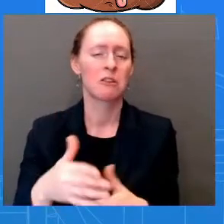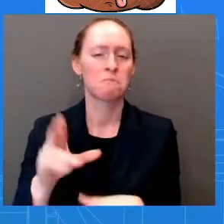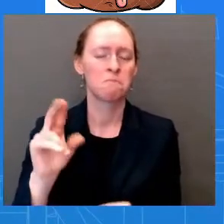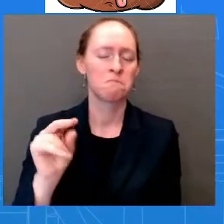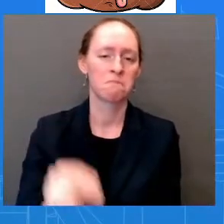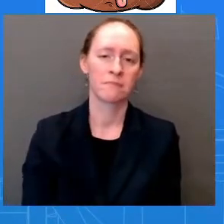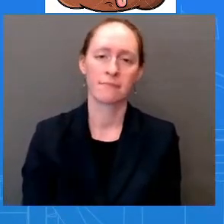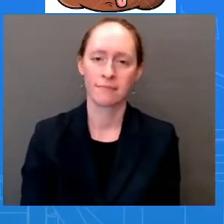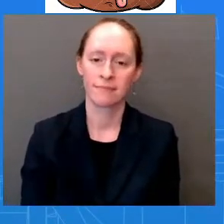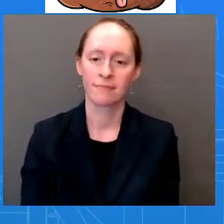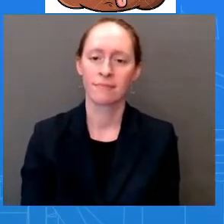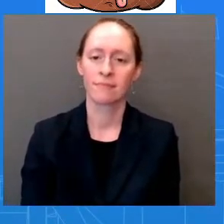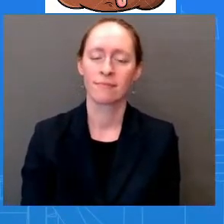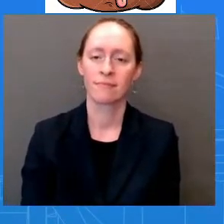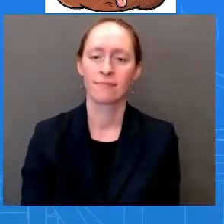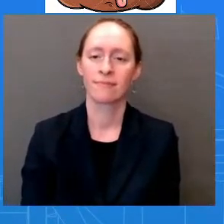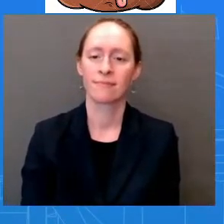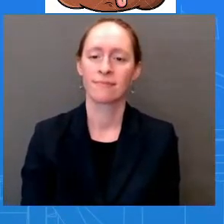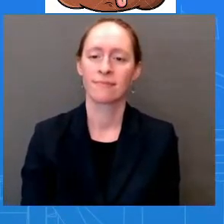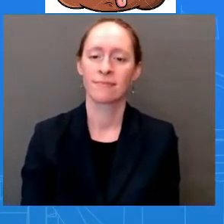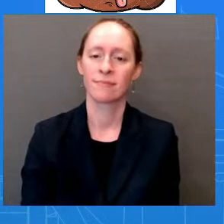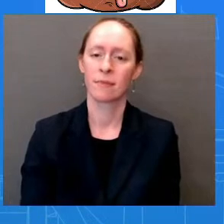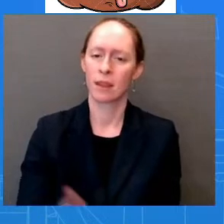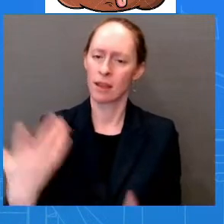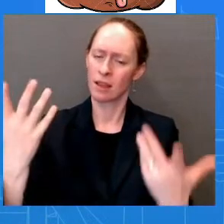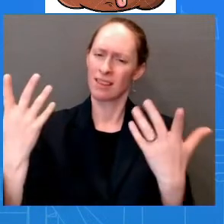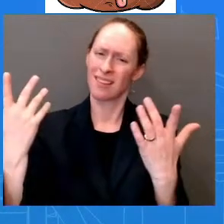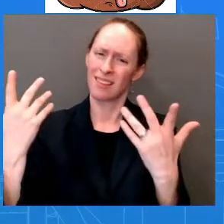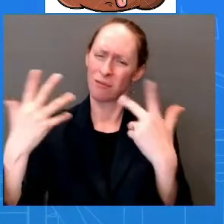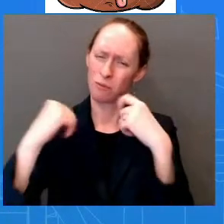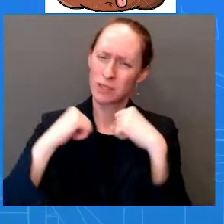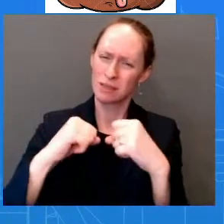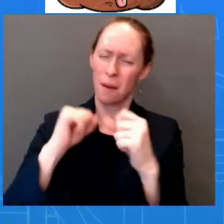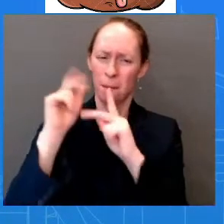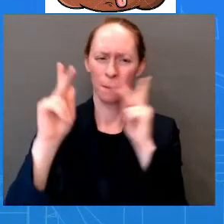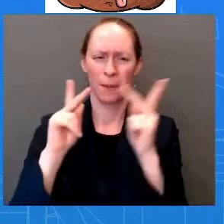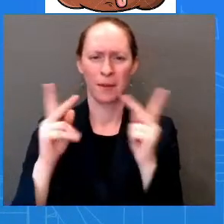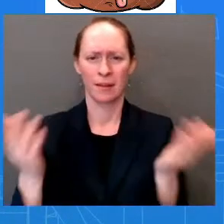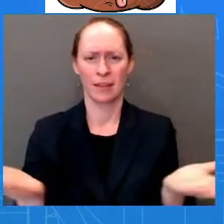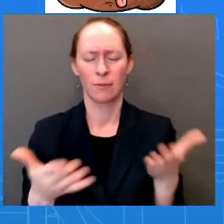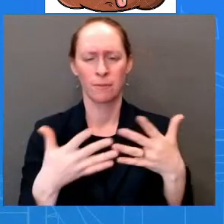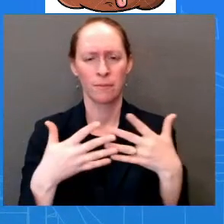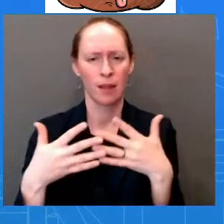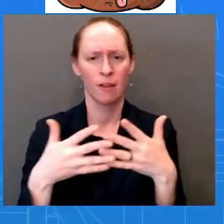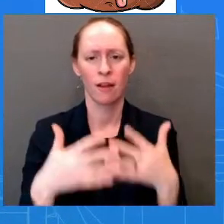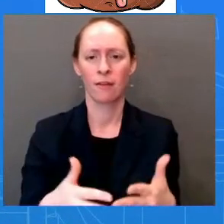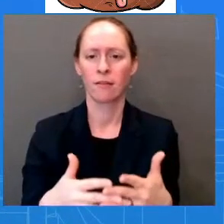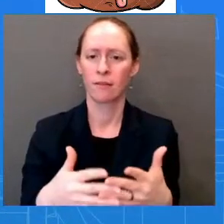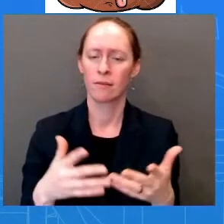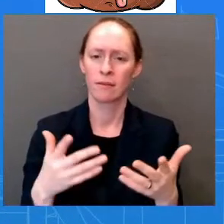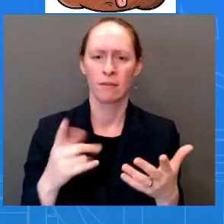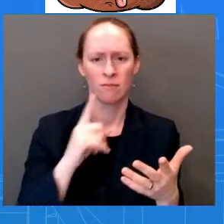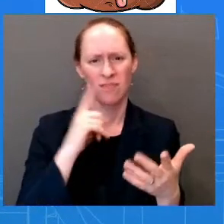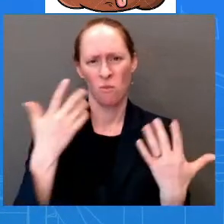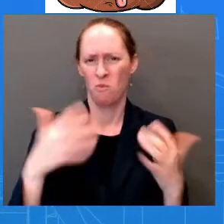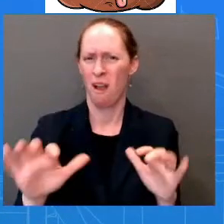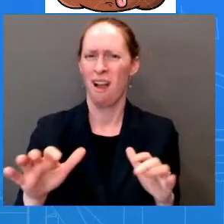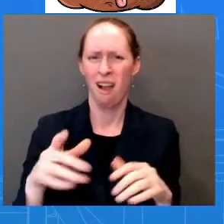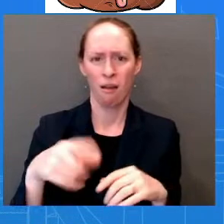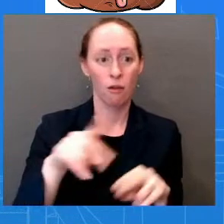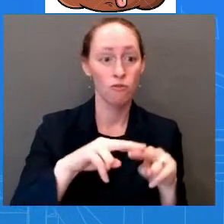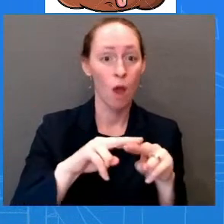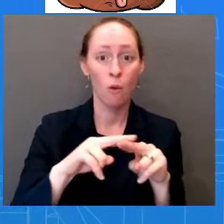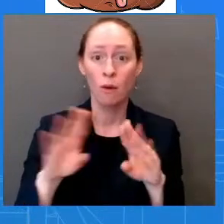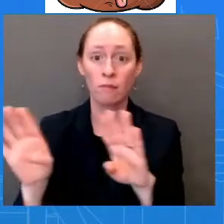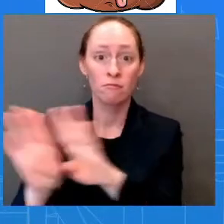you. America's families, we have to avoid a rail shutdown. It will harm, again, families, businesses, and farms. And so